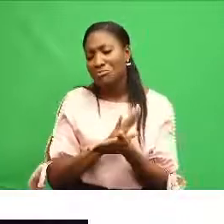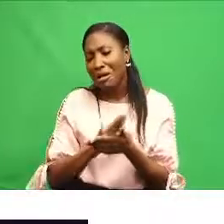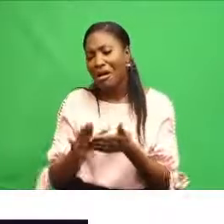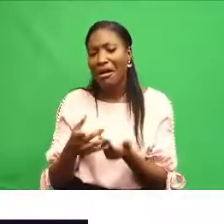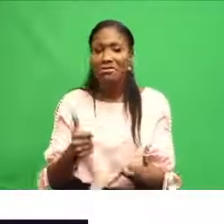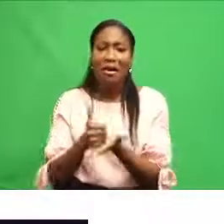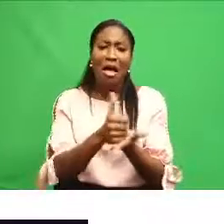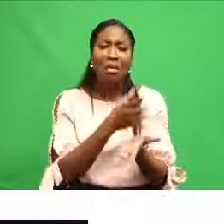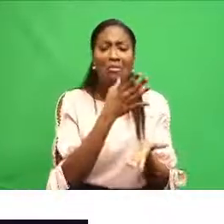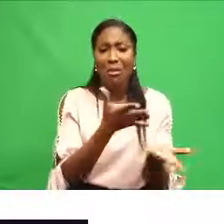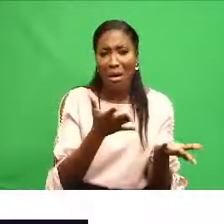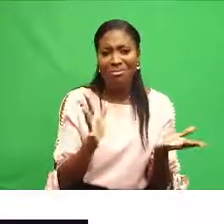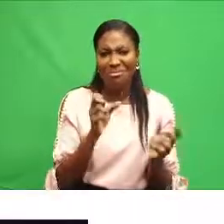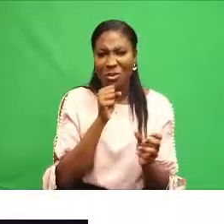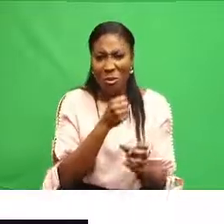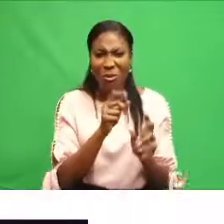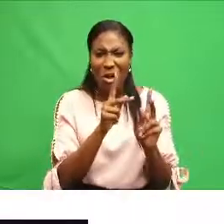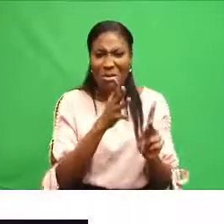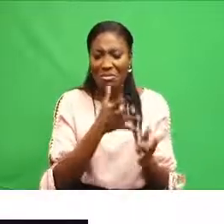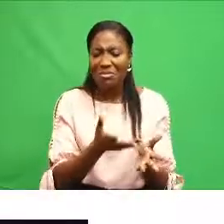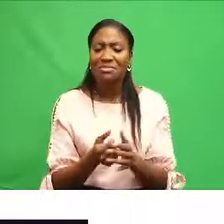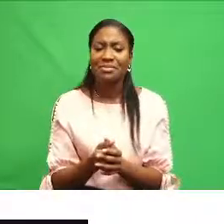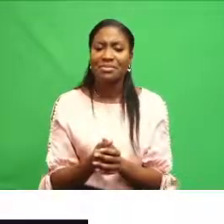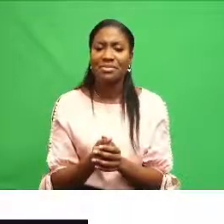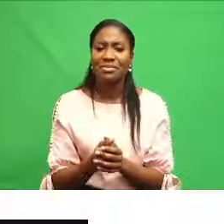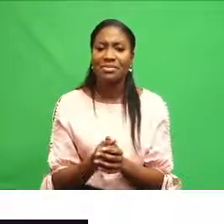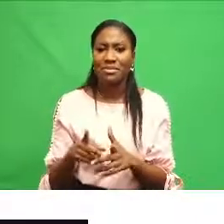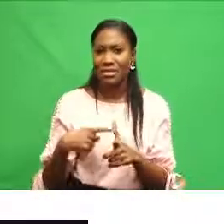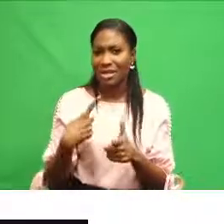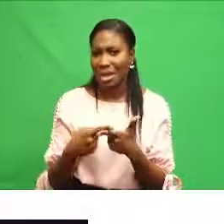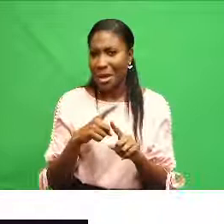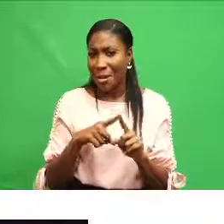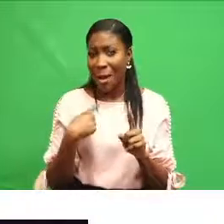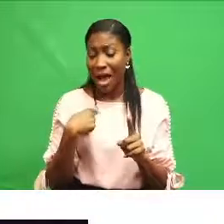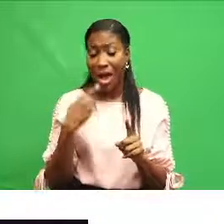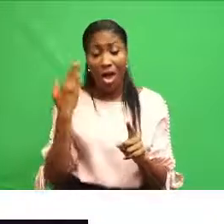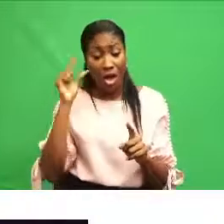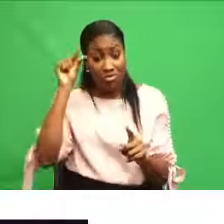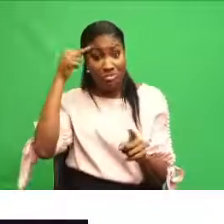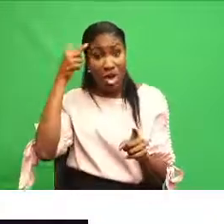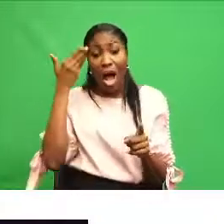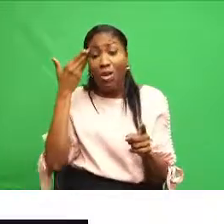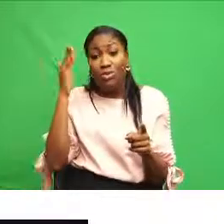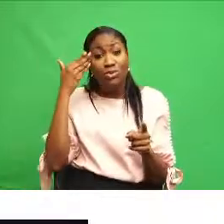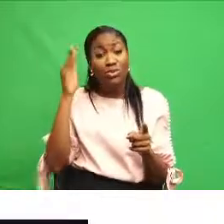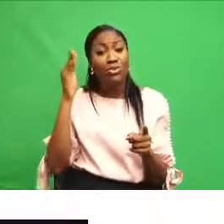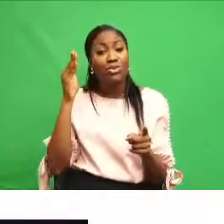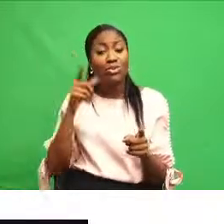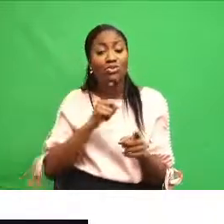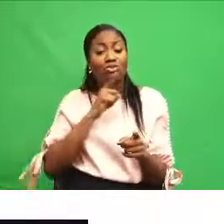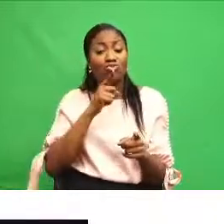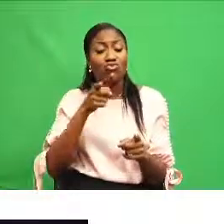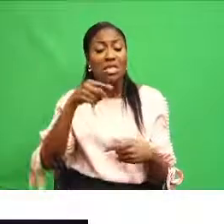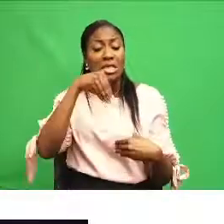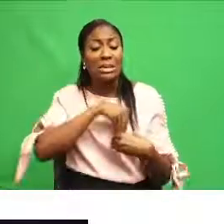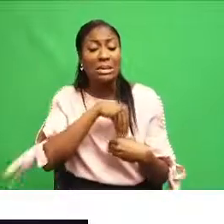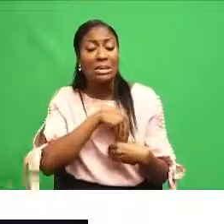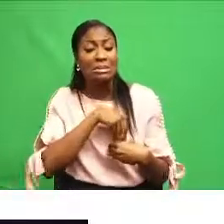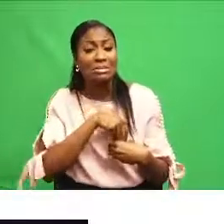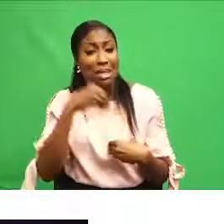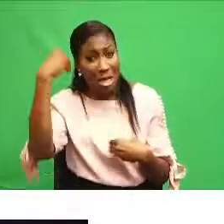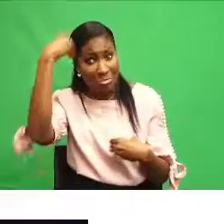And at that point in time, you are not aware or what are the factors in place.